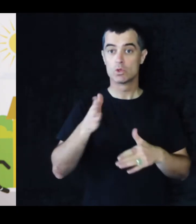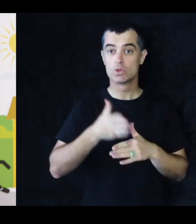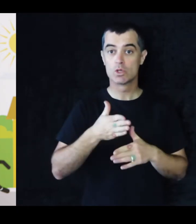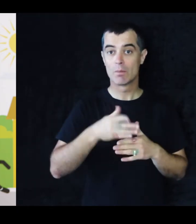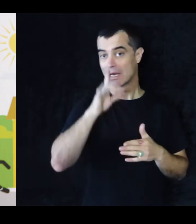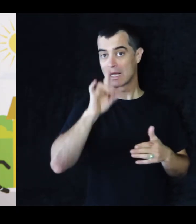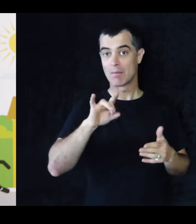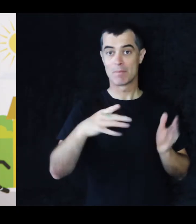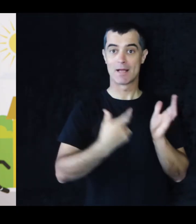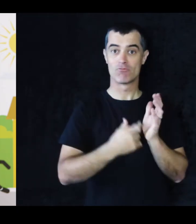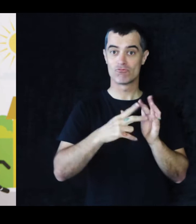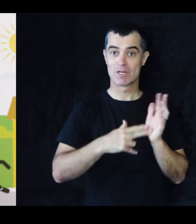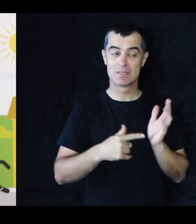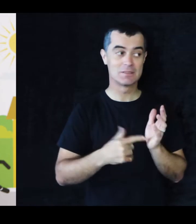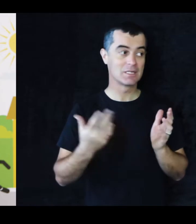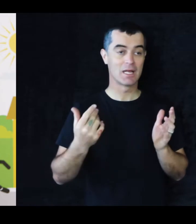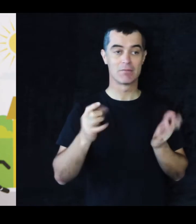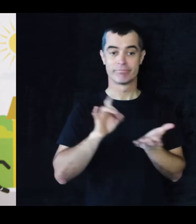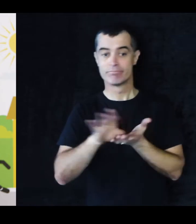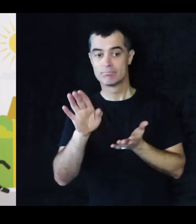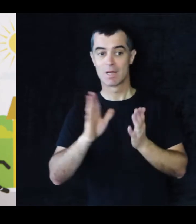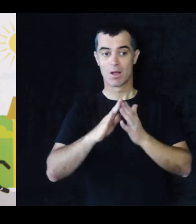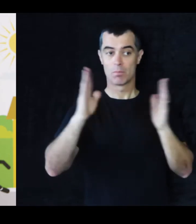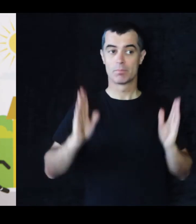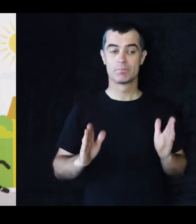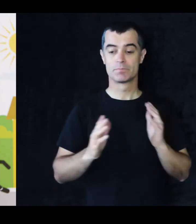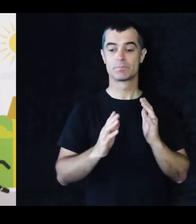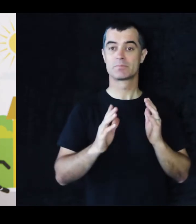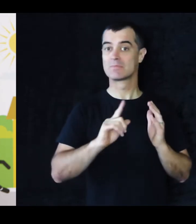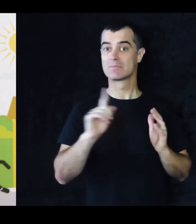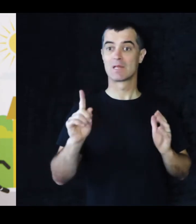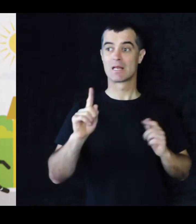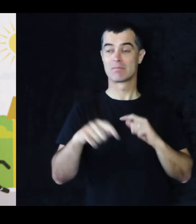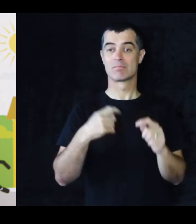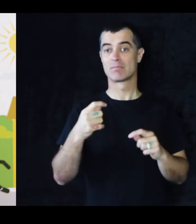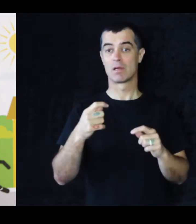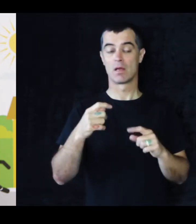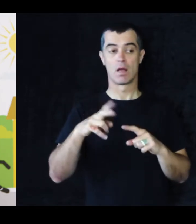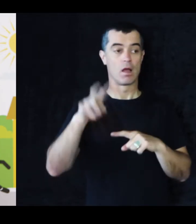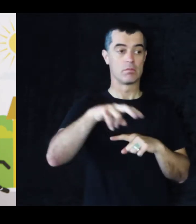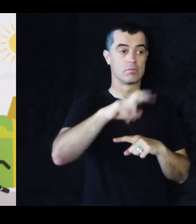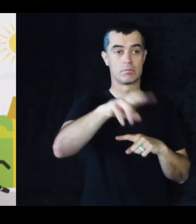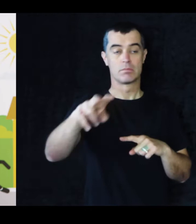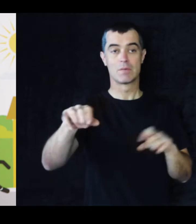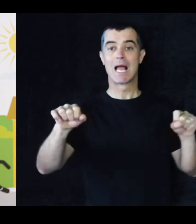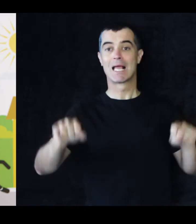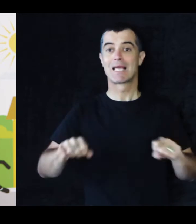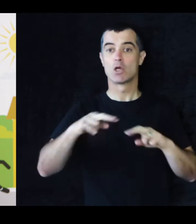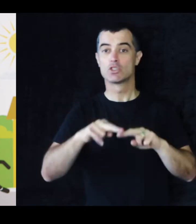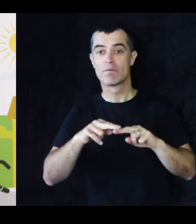lose your job, be unable to pay the rent, get evicted from your house, and end up couch